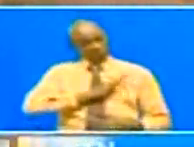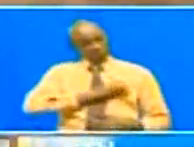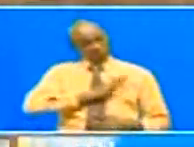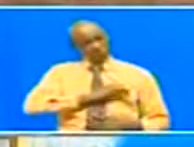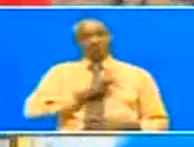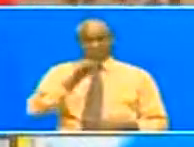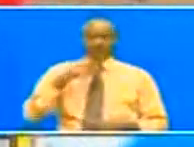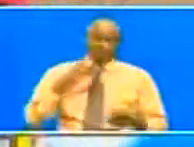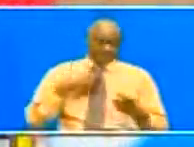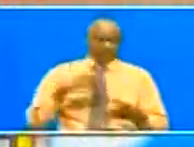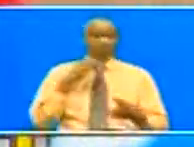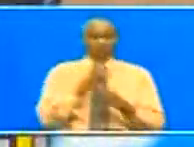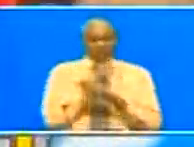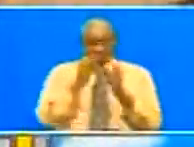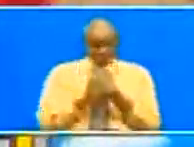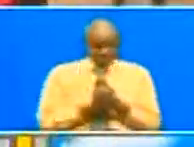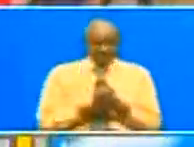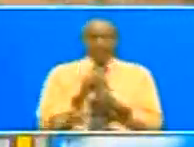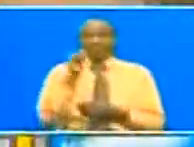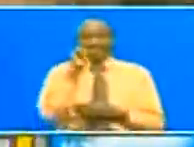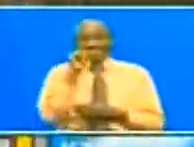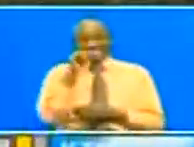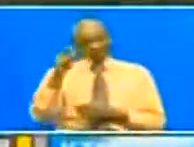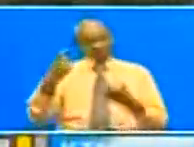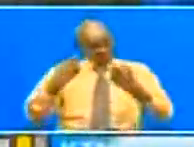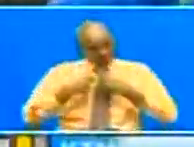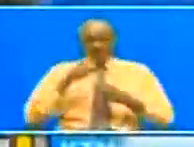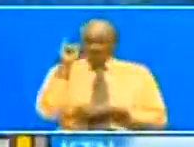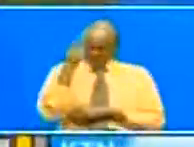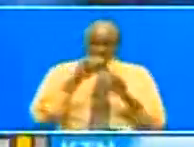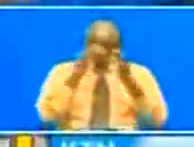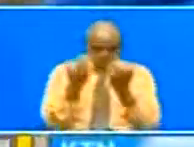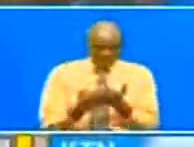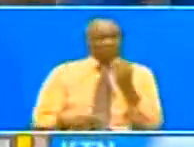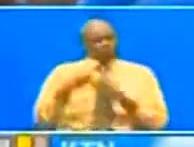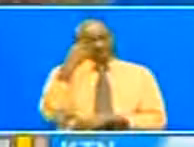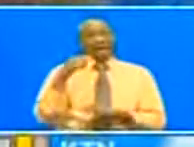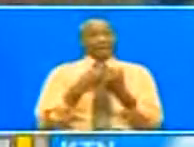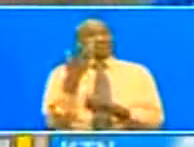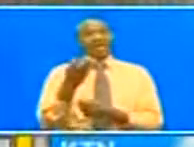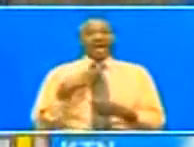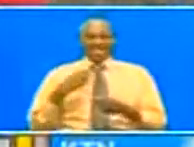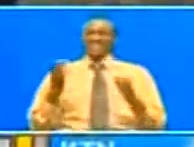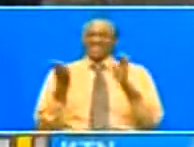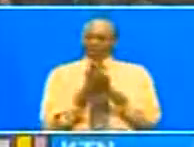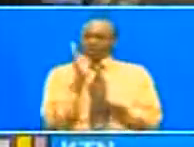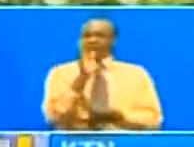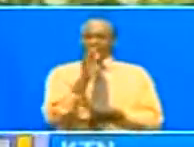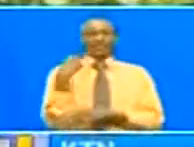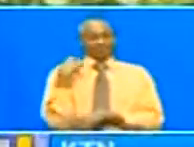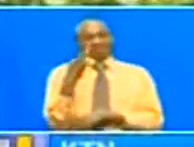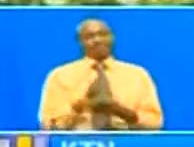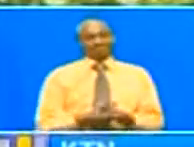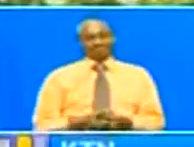for any marathoner. The British capital gifted him his first World Marathon major win and a course record on his third appearance.